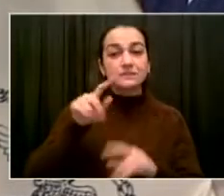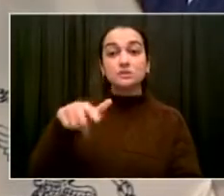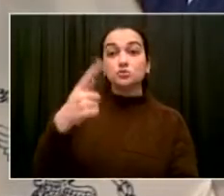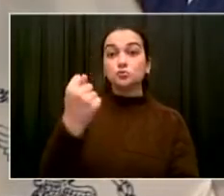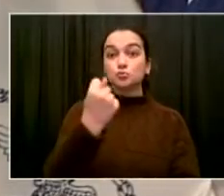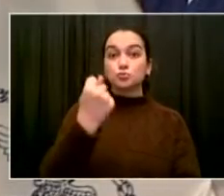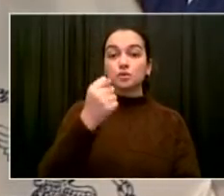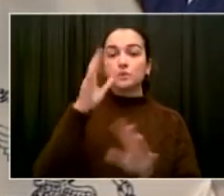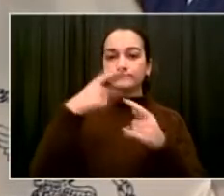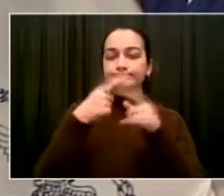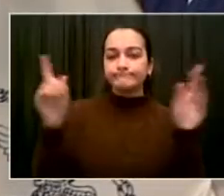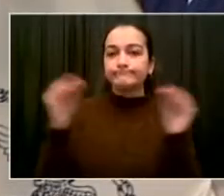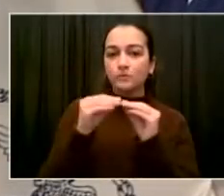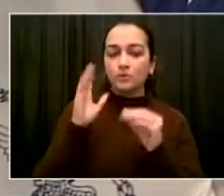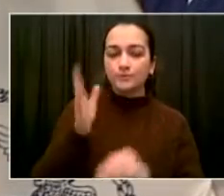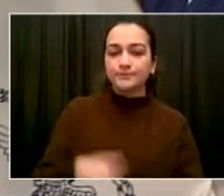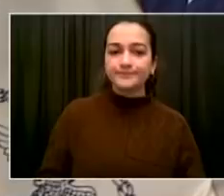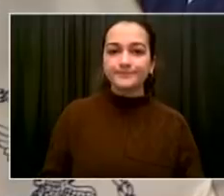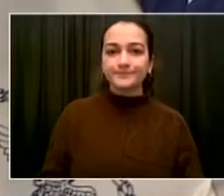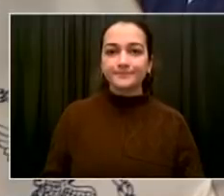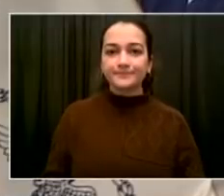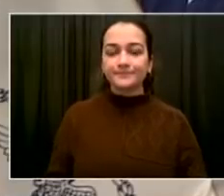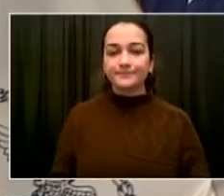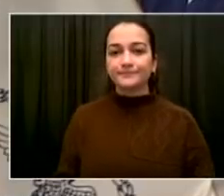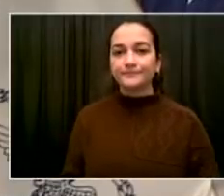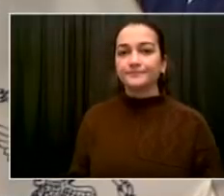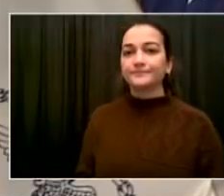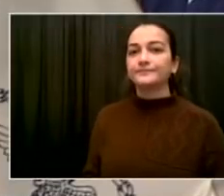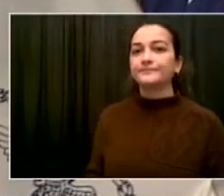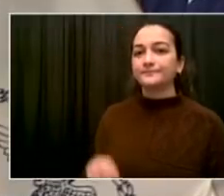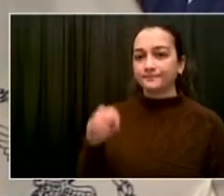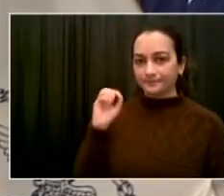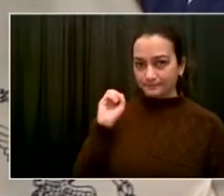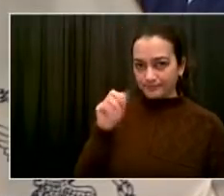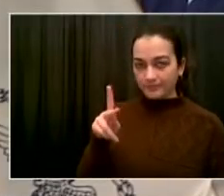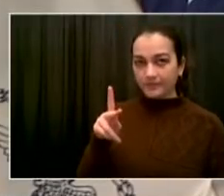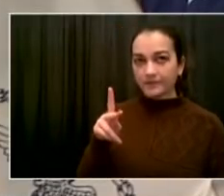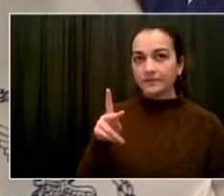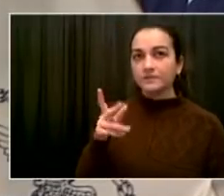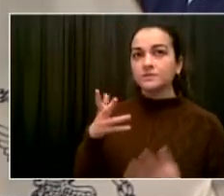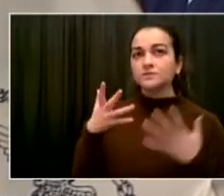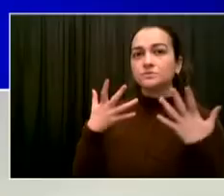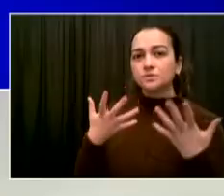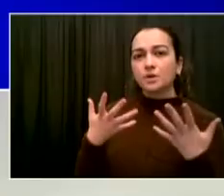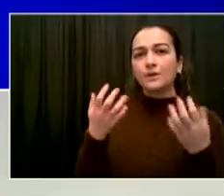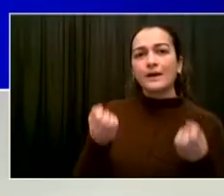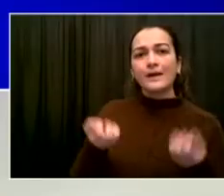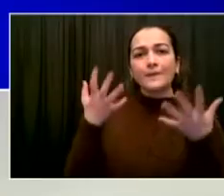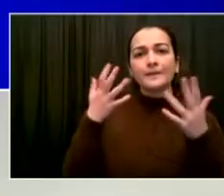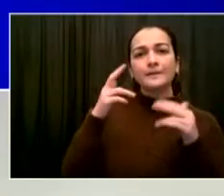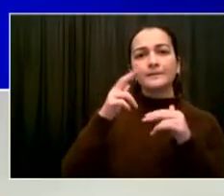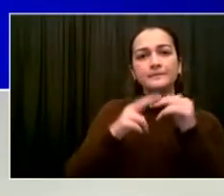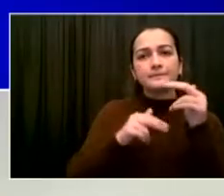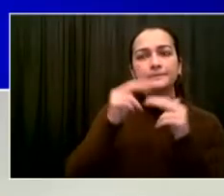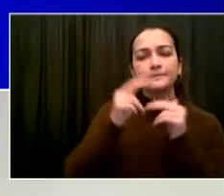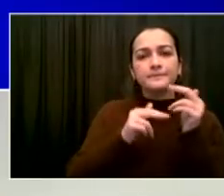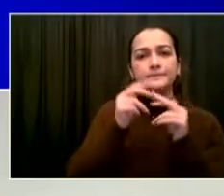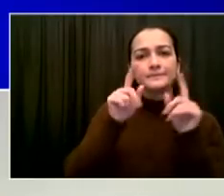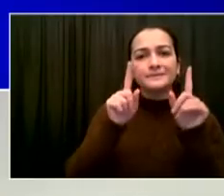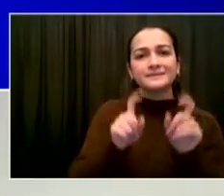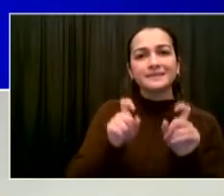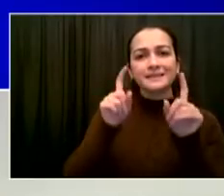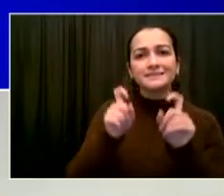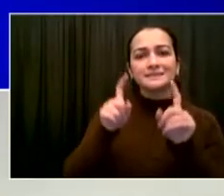I don't know if you have this at your fingertips, but now the overall number of fixed sites that the city sponsors